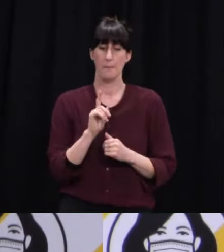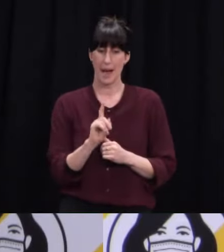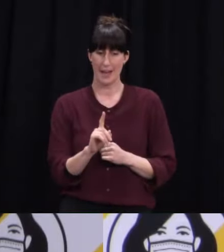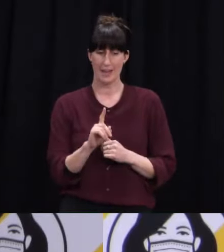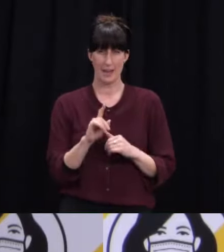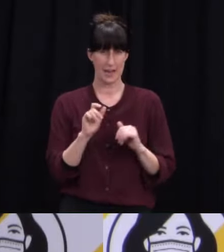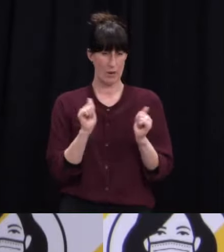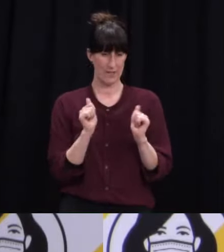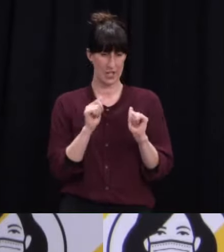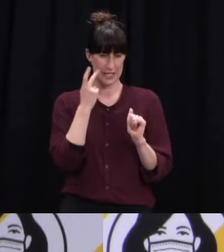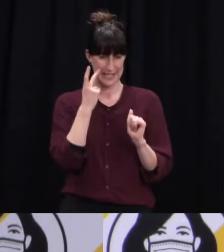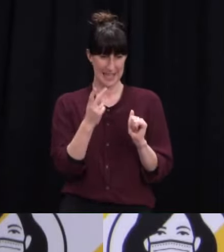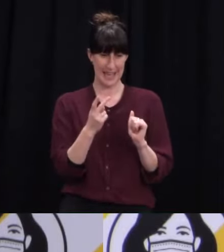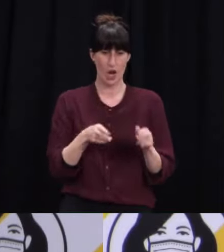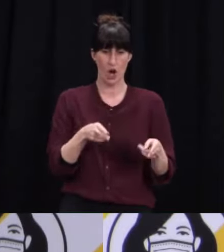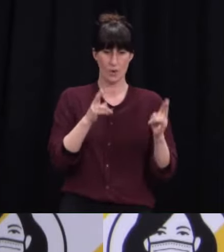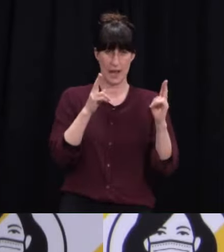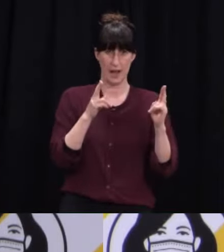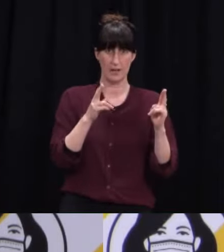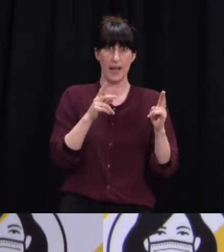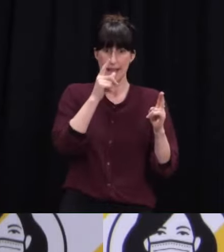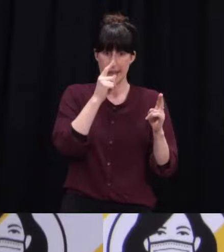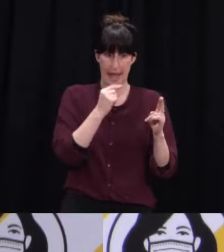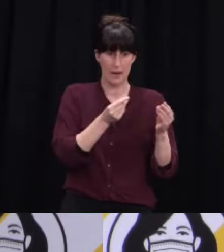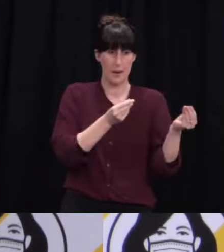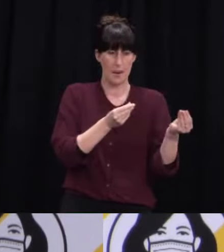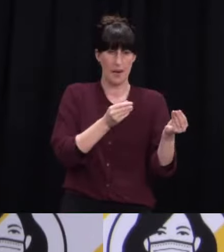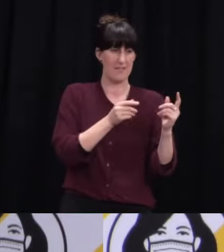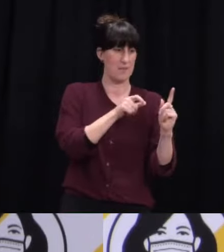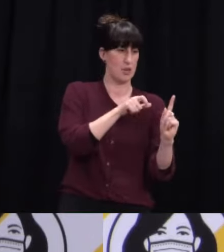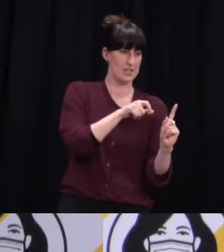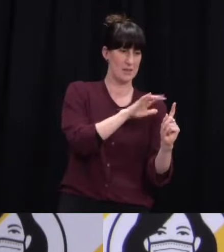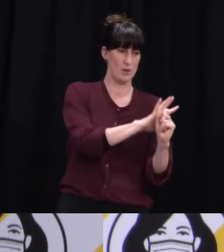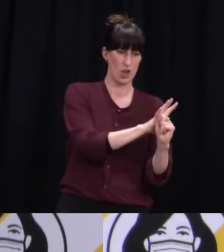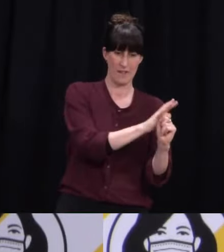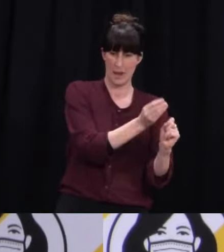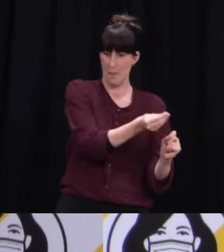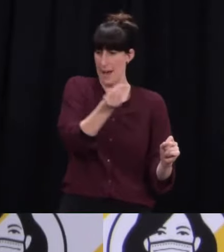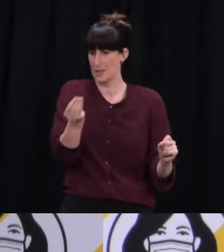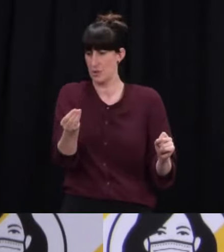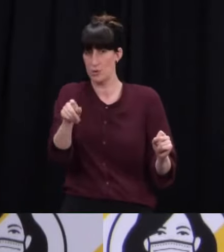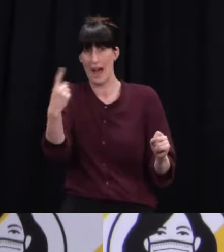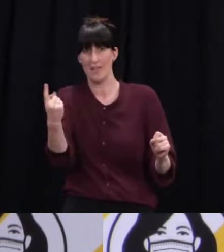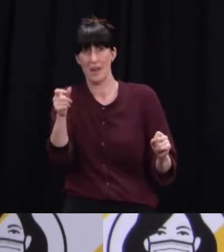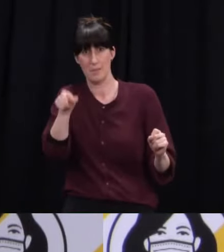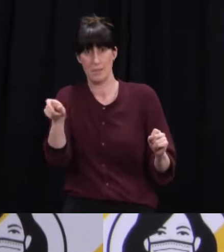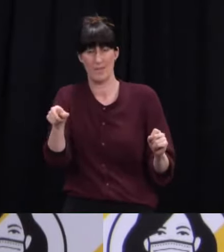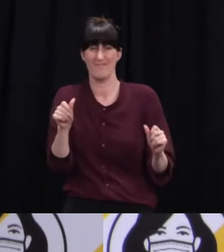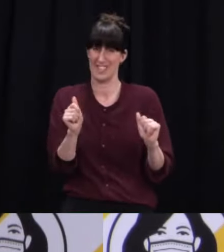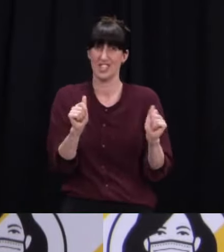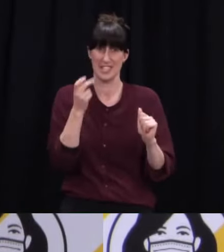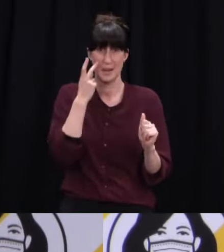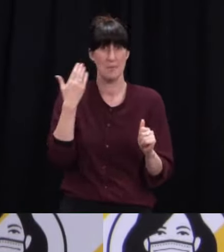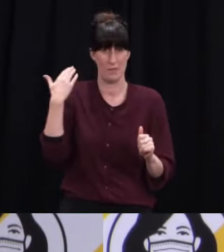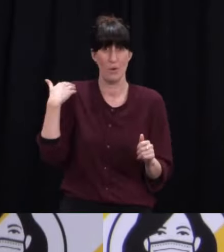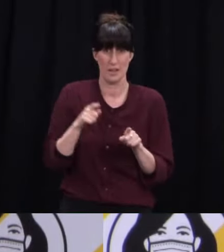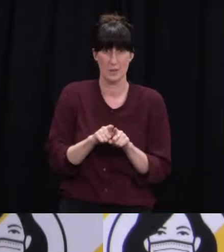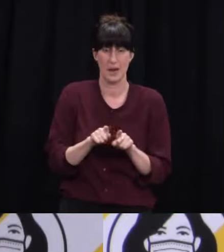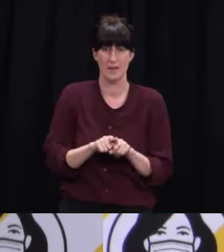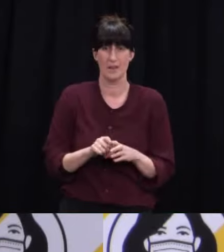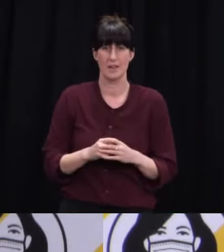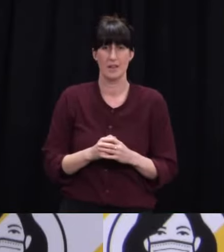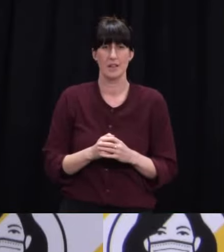in-facility transmission. We've had them before as well, and it's quite a gap from the day 3 testing through to day 12,